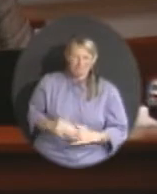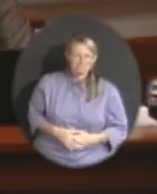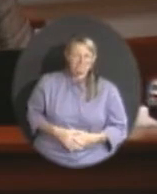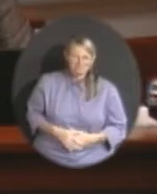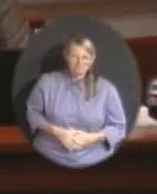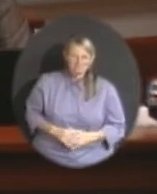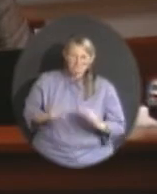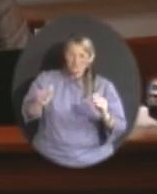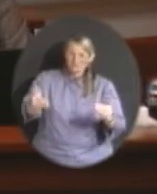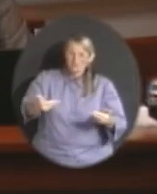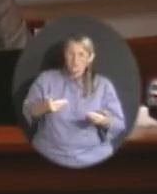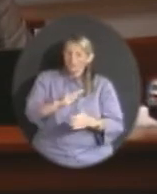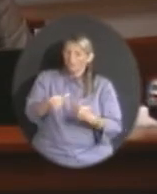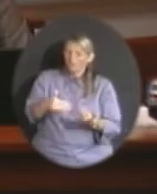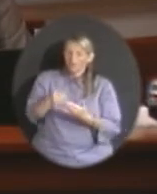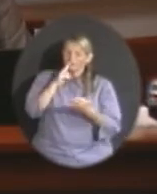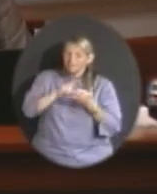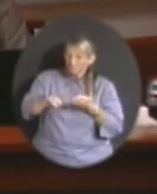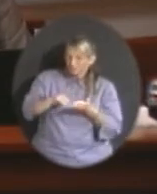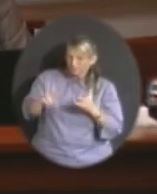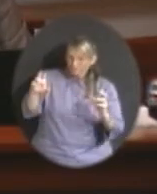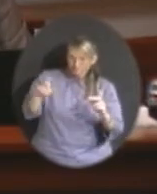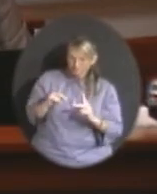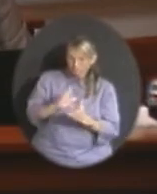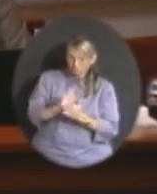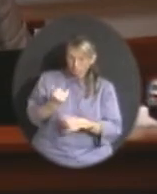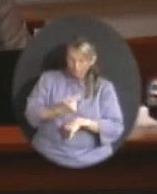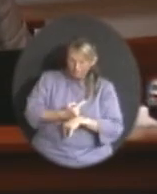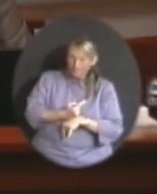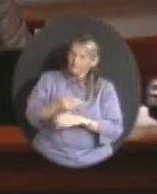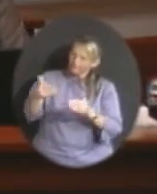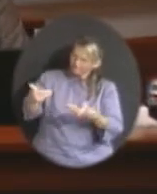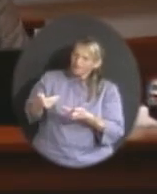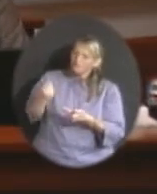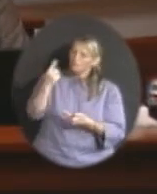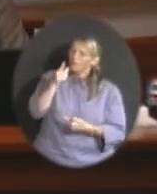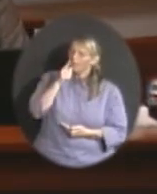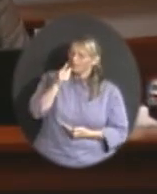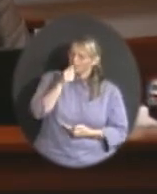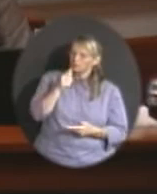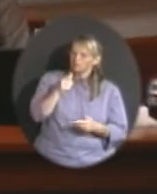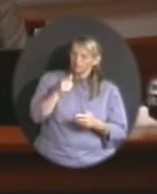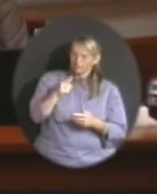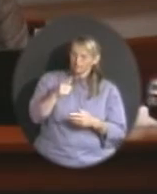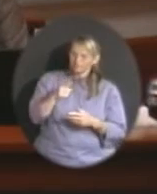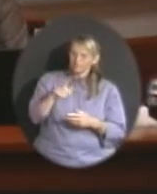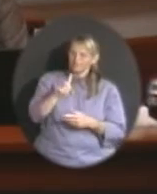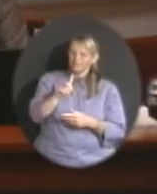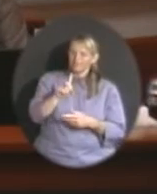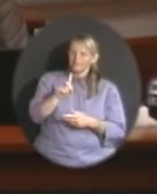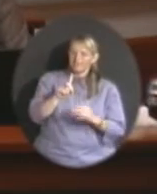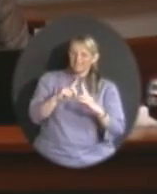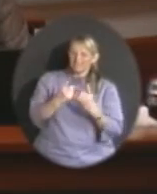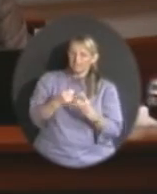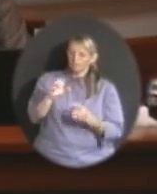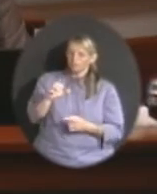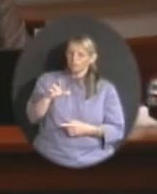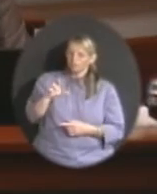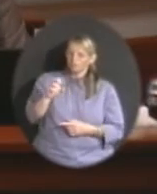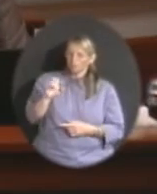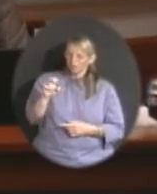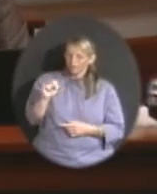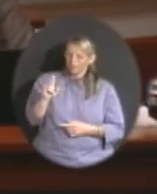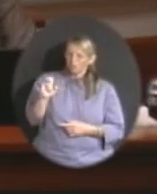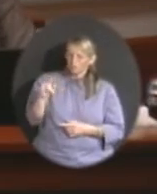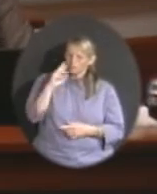We welcomed all of our secretaries back today. We had them for lunch. That's put on by Main Street Credit Union. It's a way to recognize them and get the year